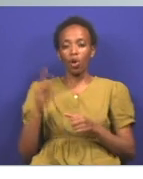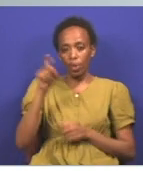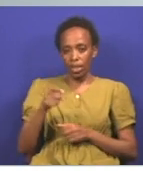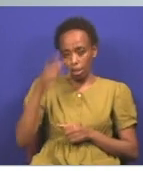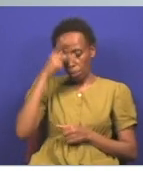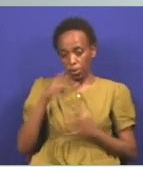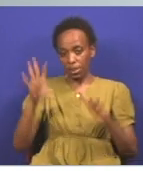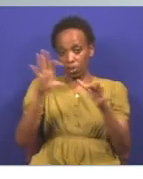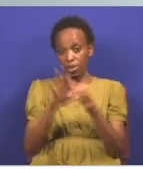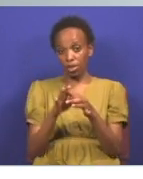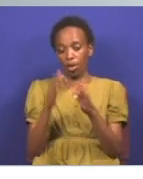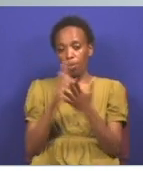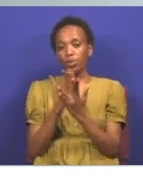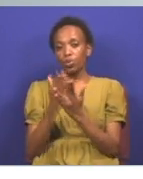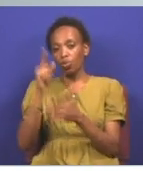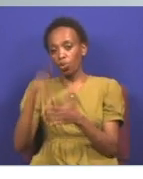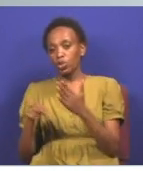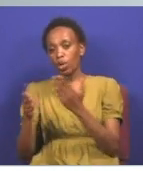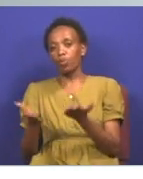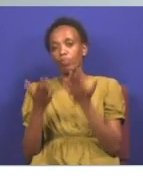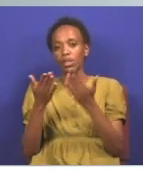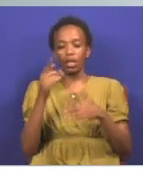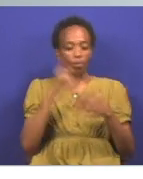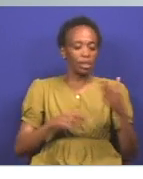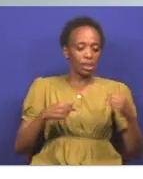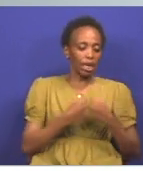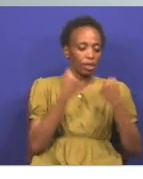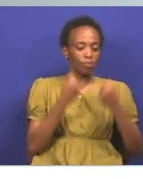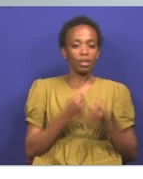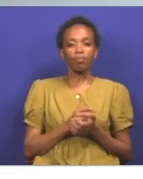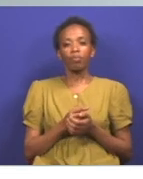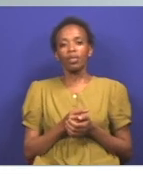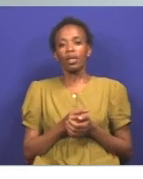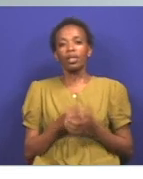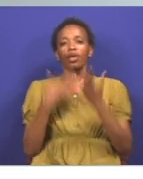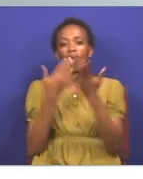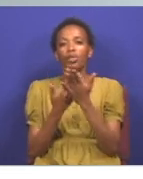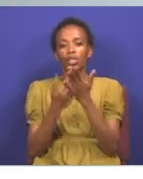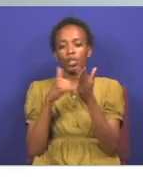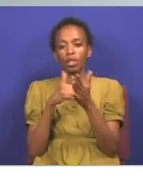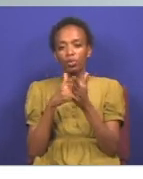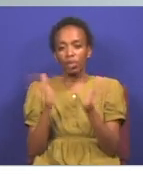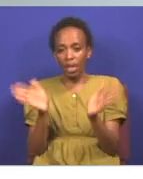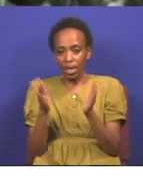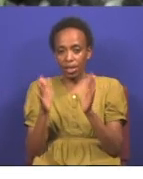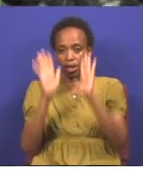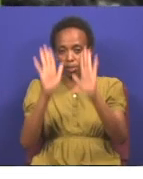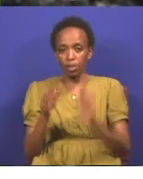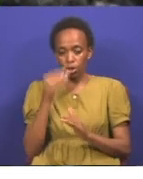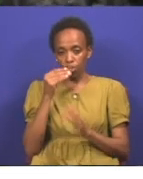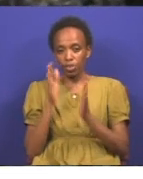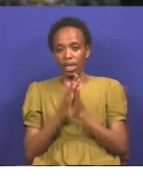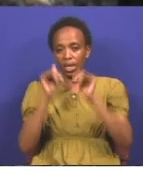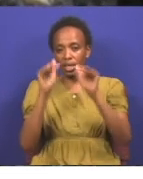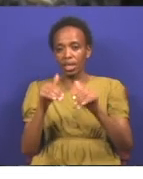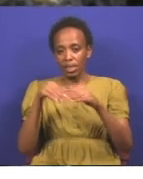coherence between what we are promoting and what is actually on the ground. Their recommendations include emphasizing the importance of food and